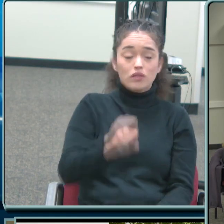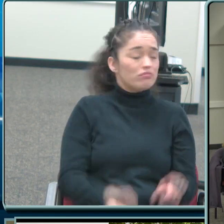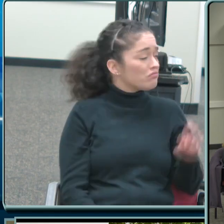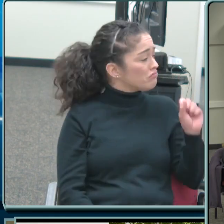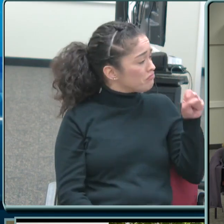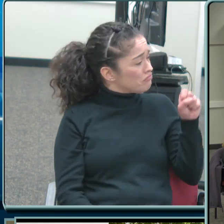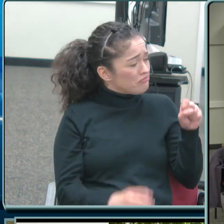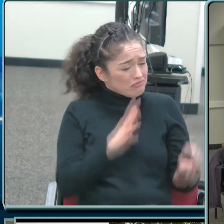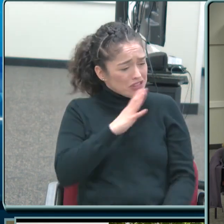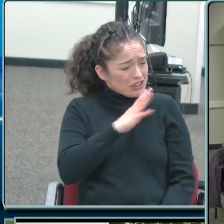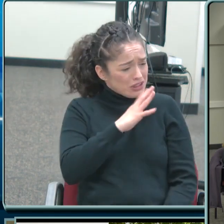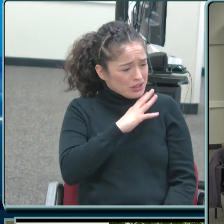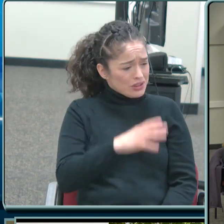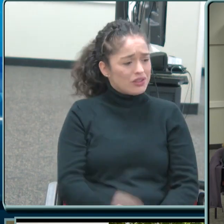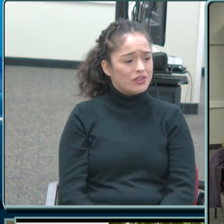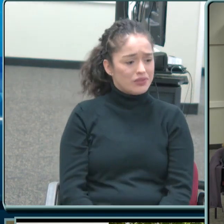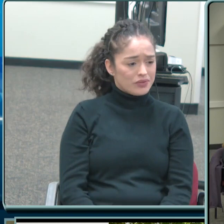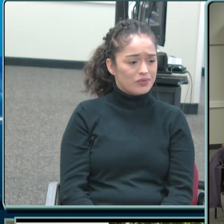that'd be fine.